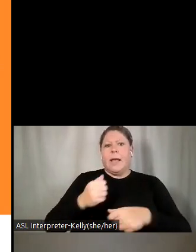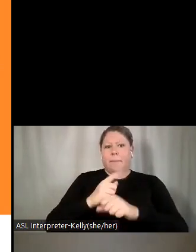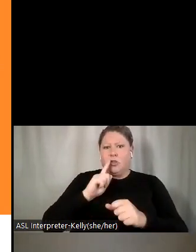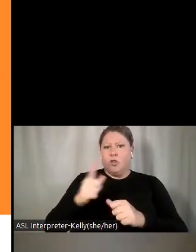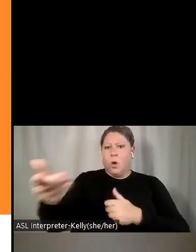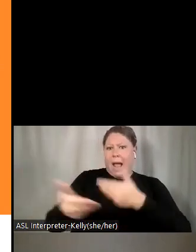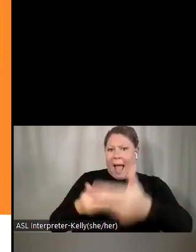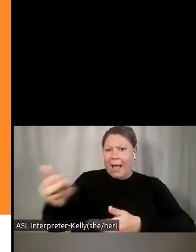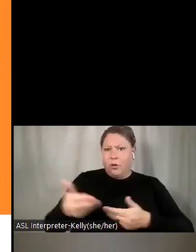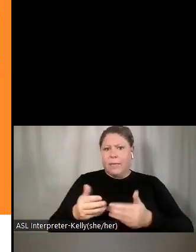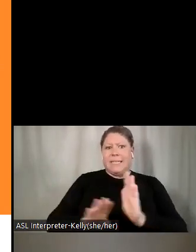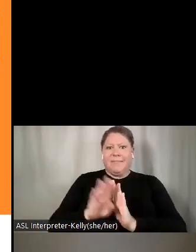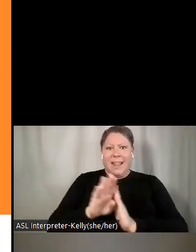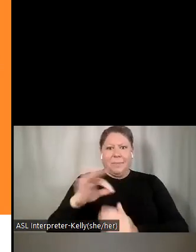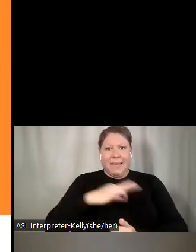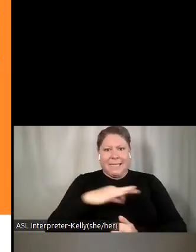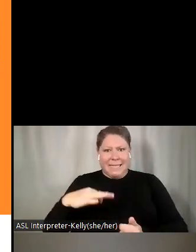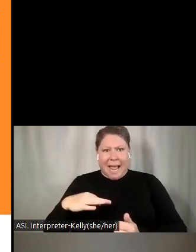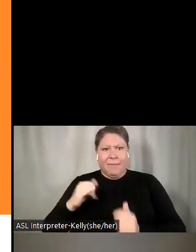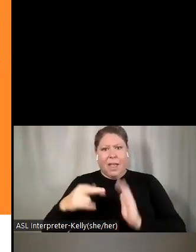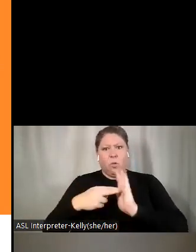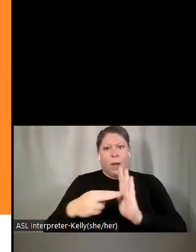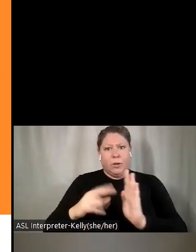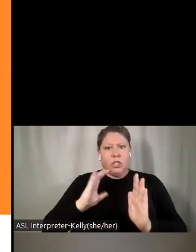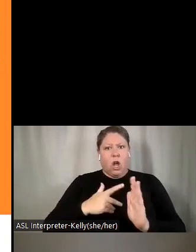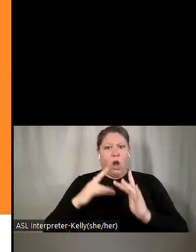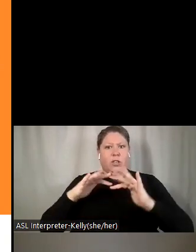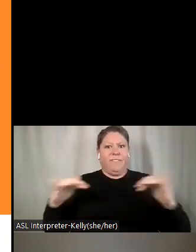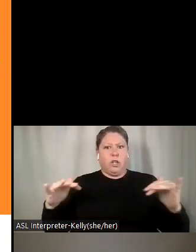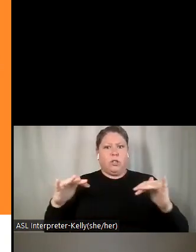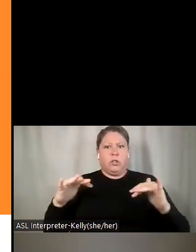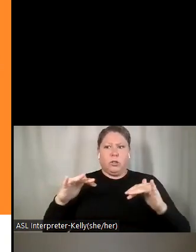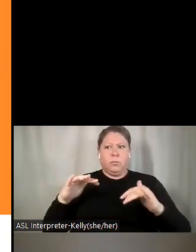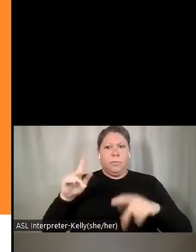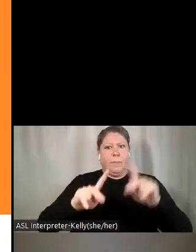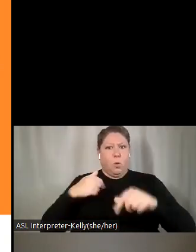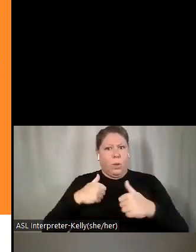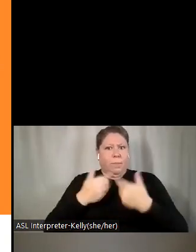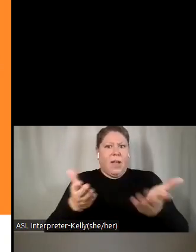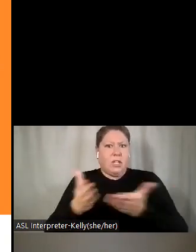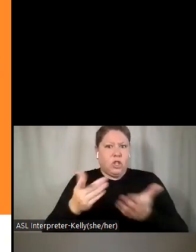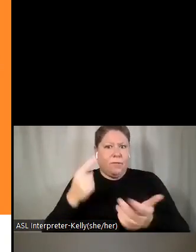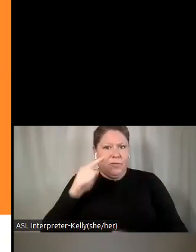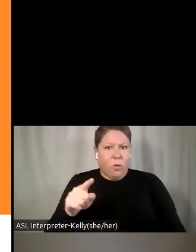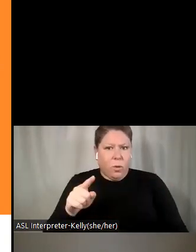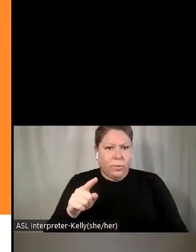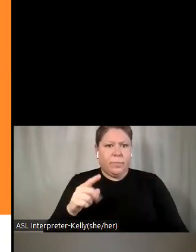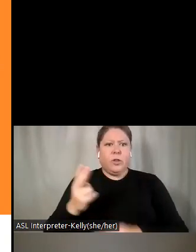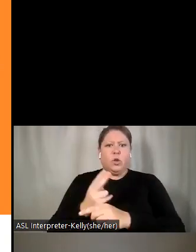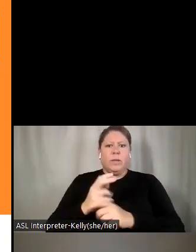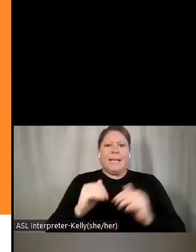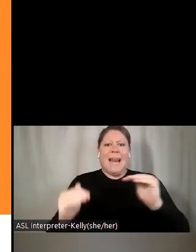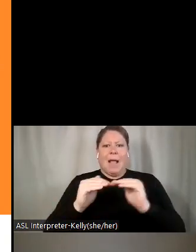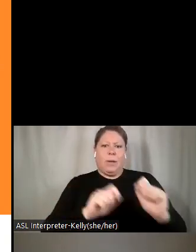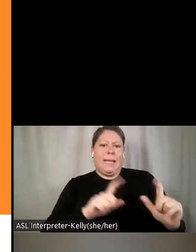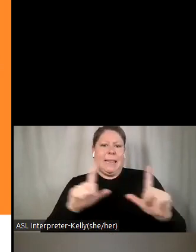a workforce that represents the diverse people and communities of California. So there's that equity lens as a part of this important work.